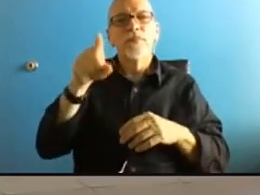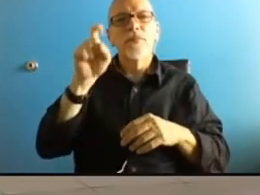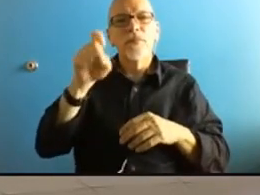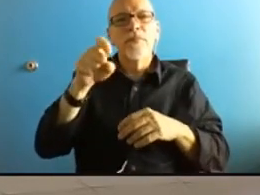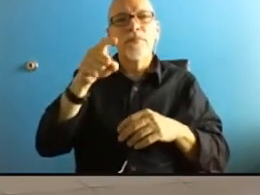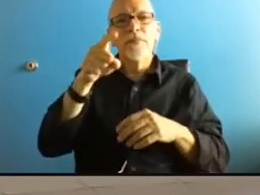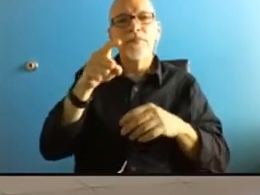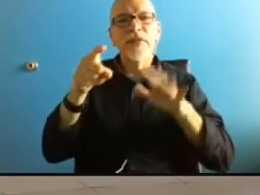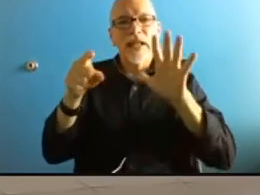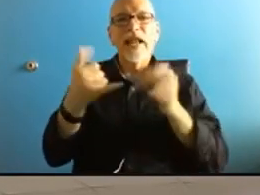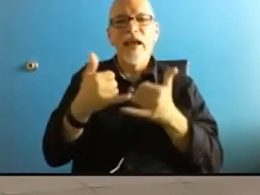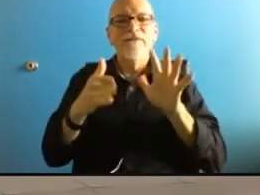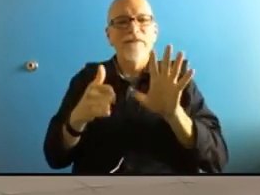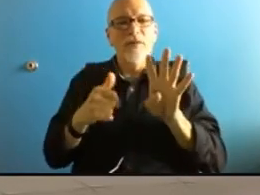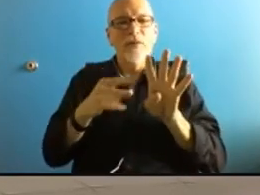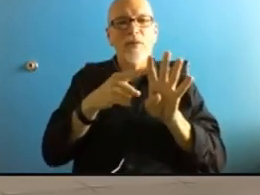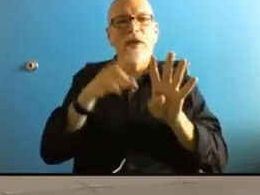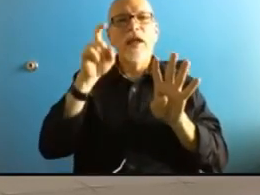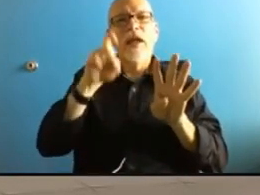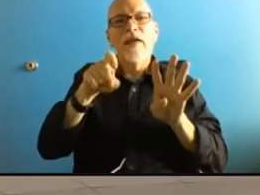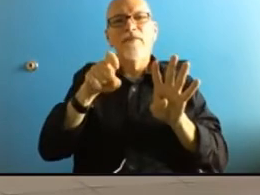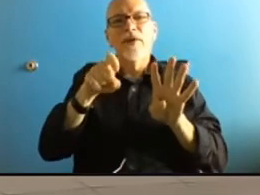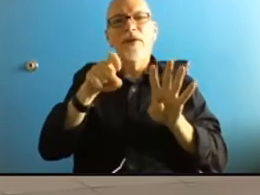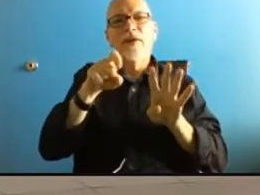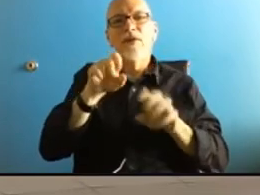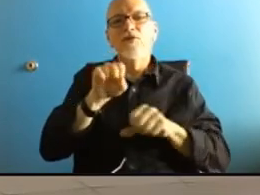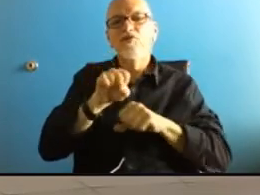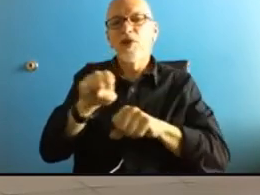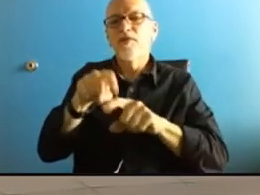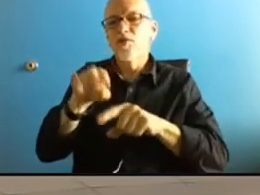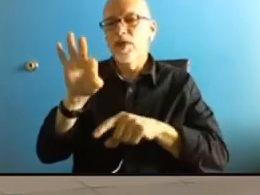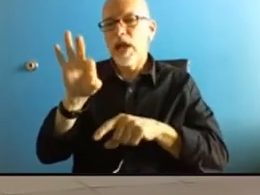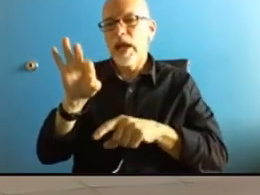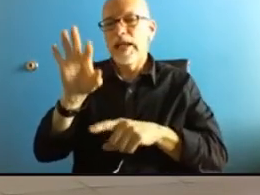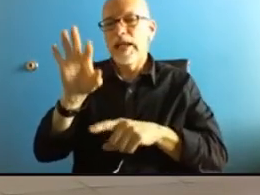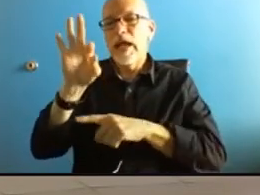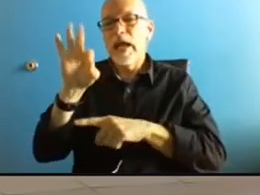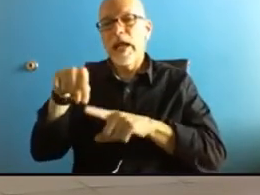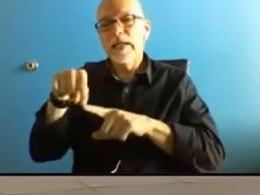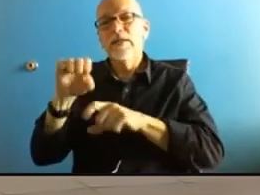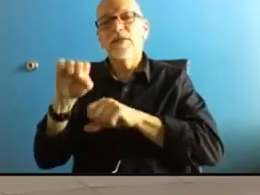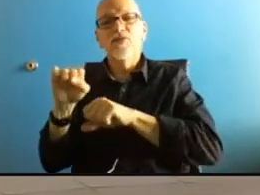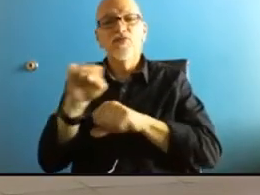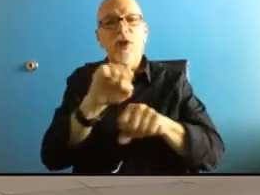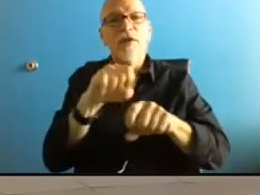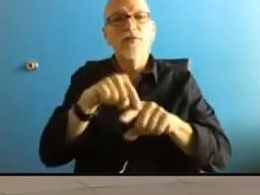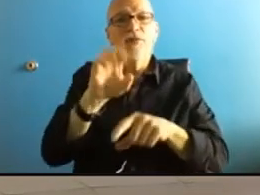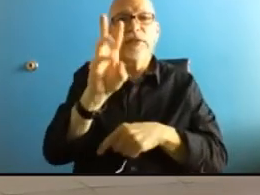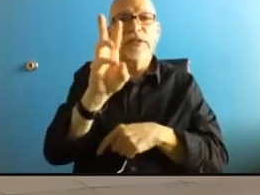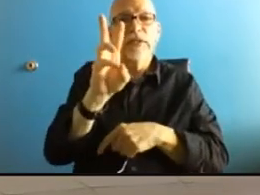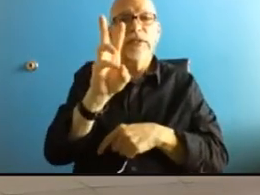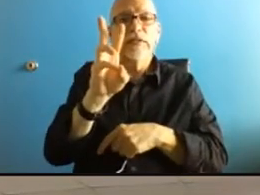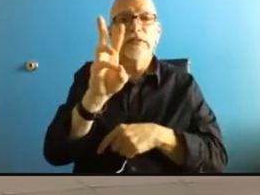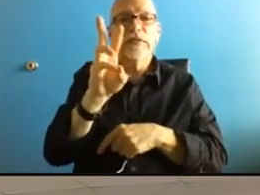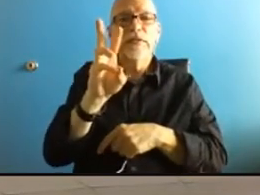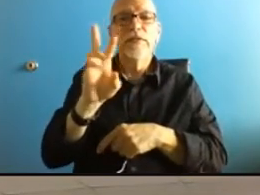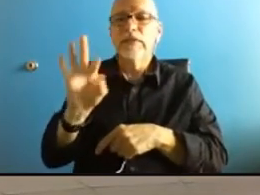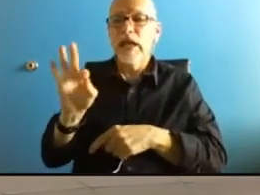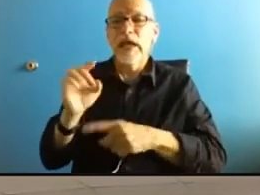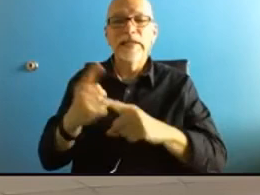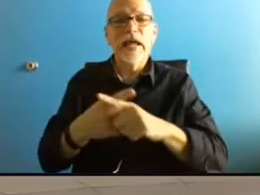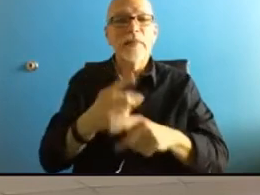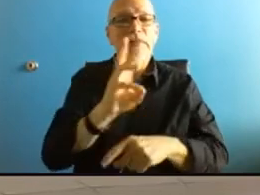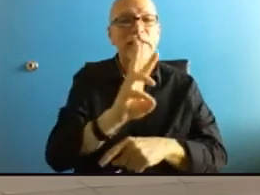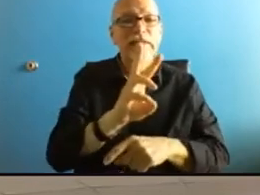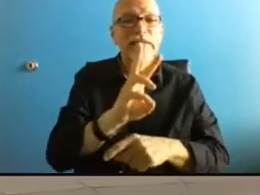of 54. They had to drive to the 9. Then they had to go from the 9 and drive to the 6 to be able to say 9 times 6